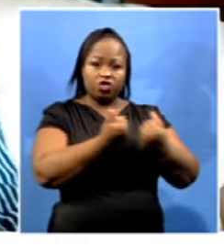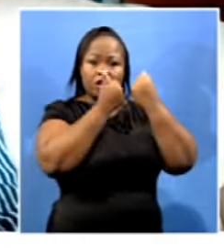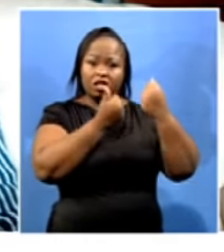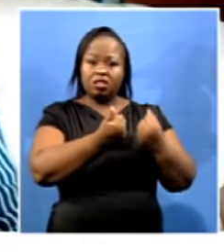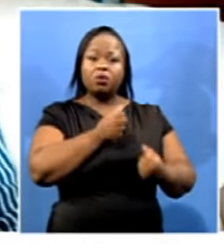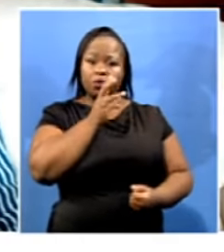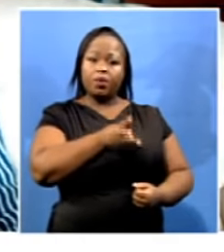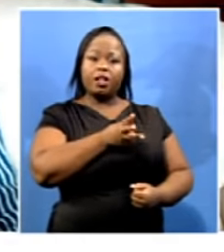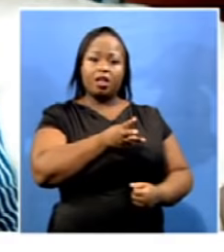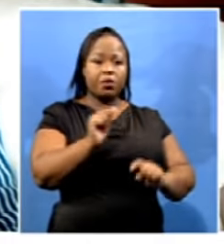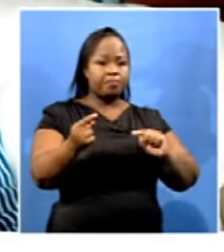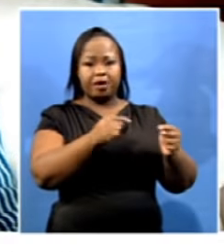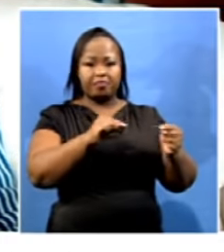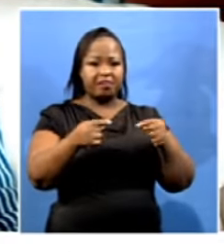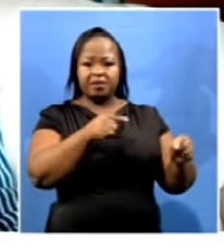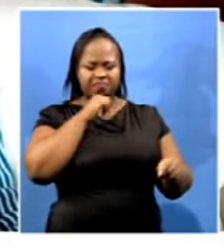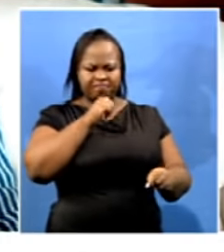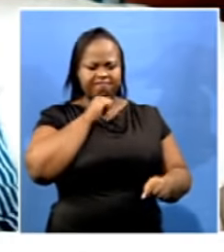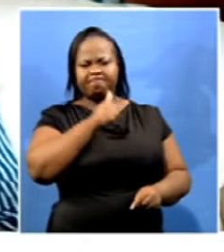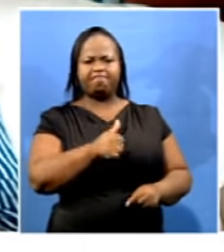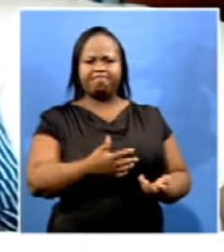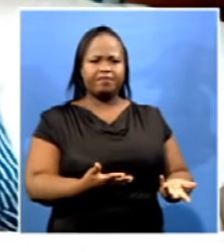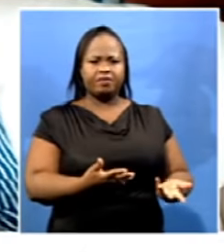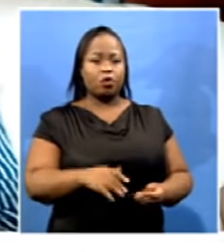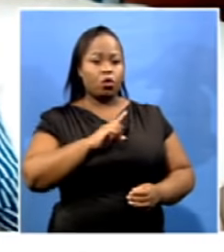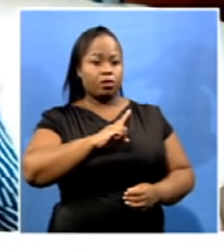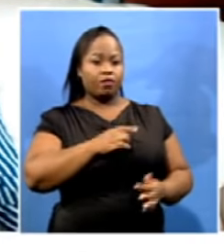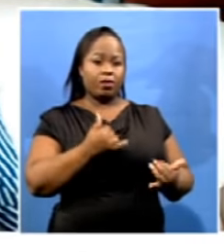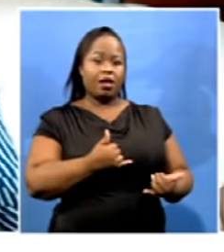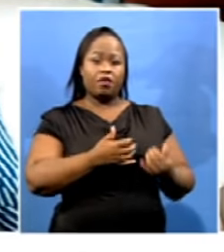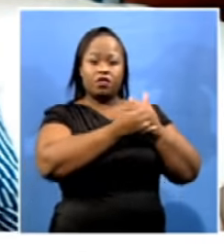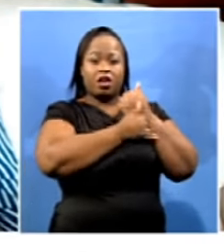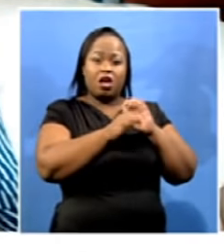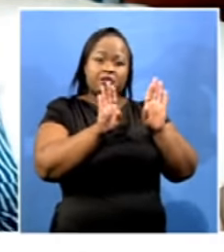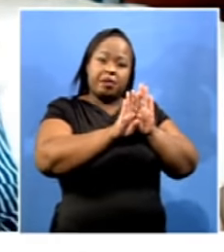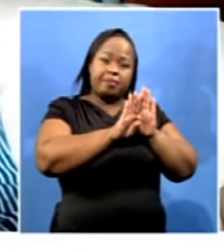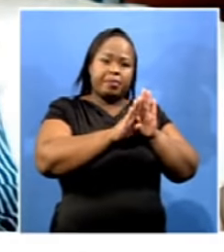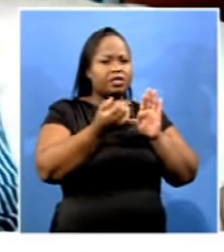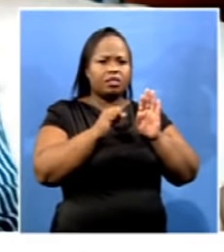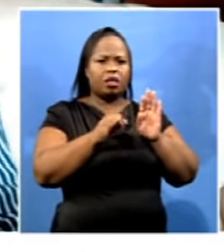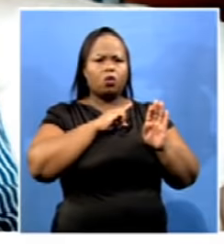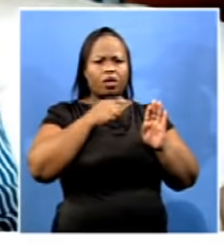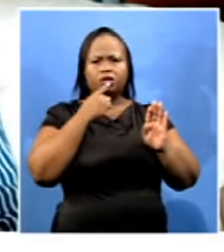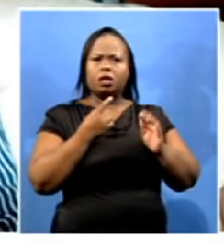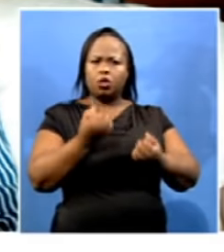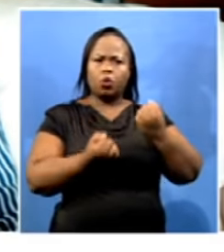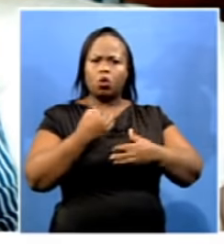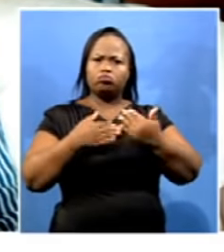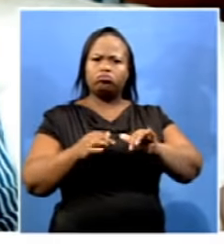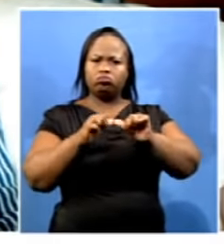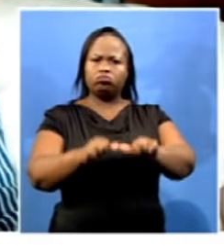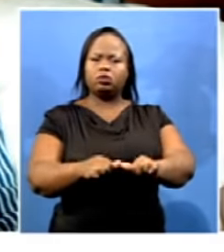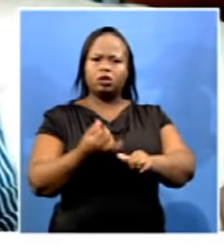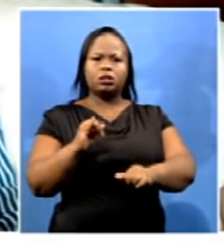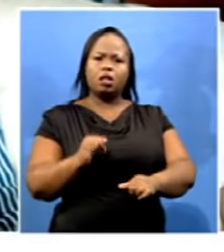outcome. Obviously, at this point in lockdown, but even though it still says that courts are able to operate during this